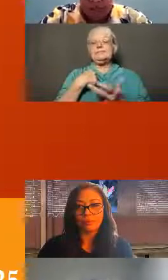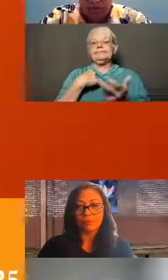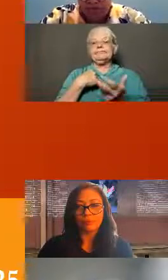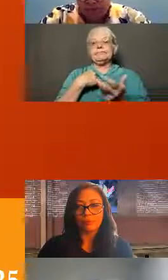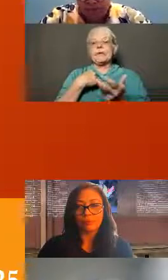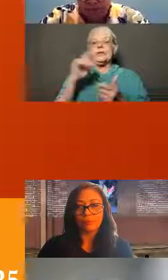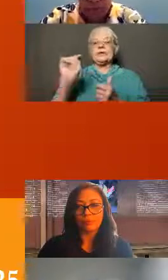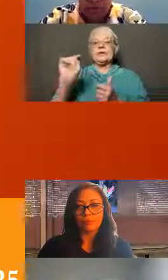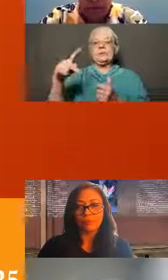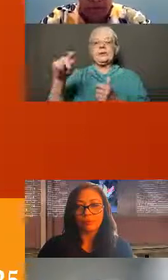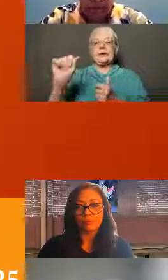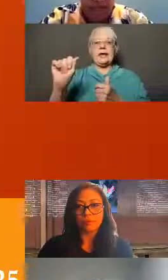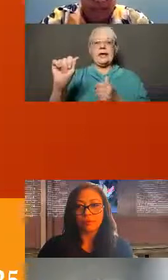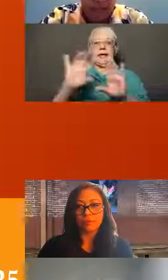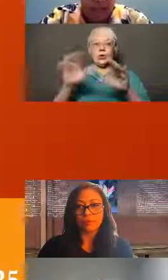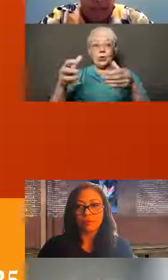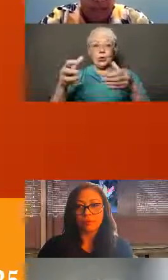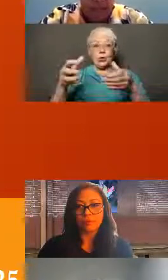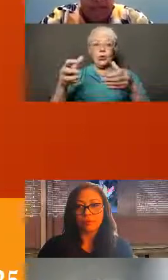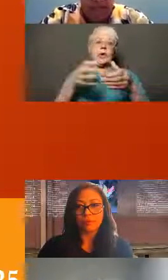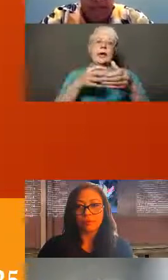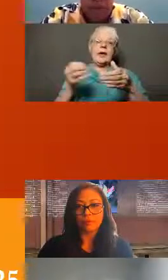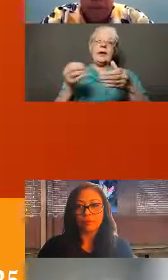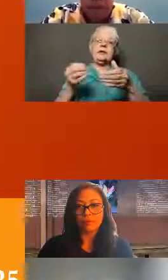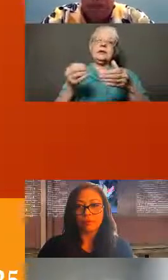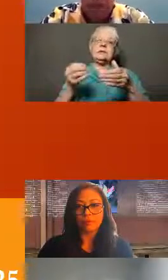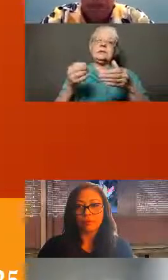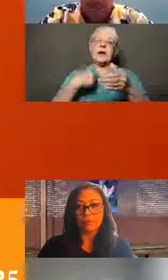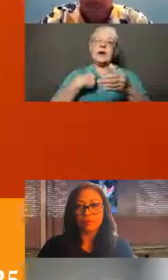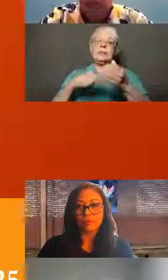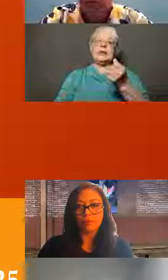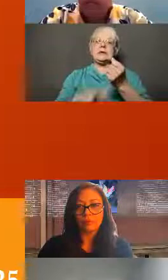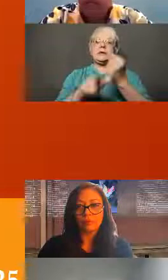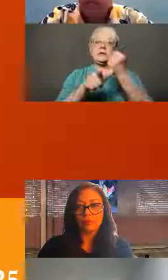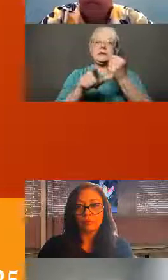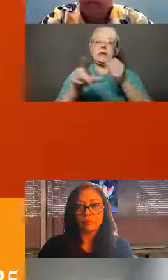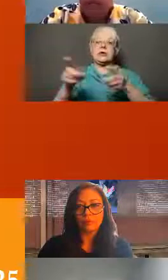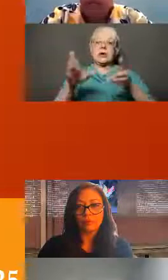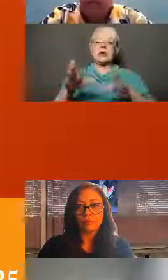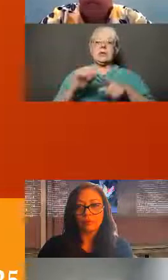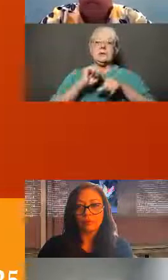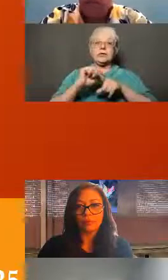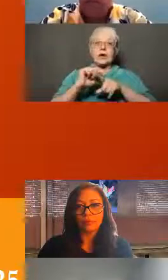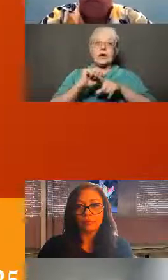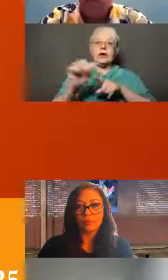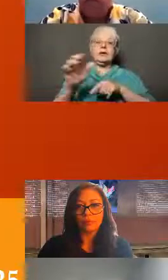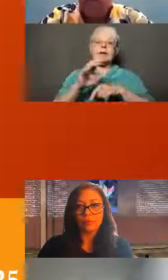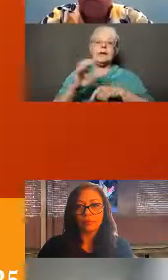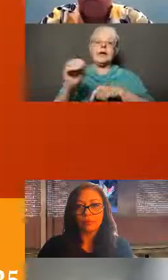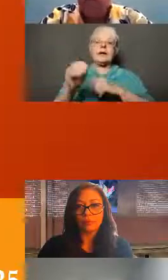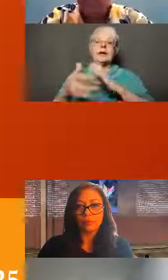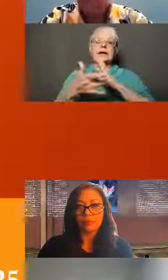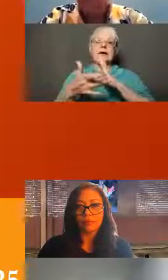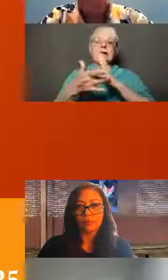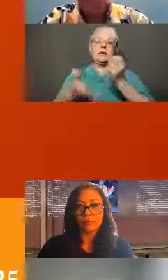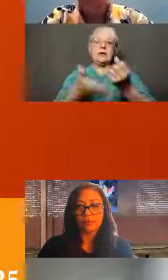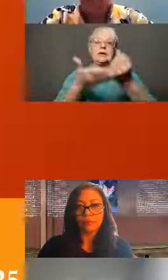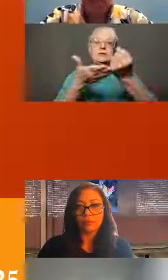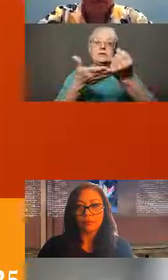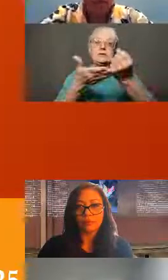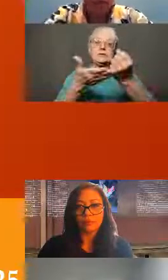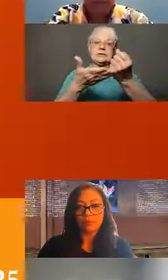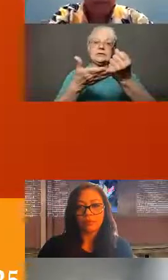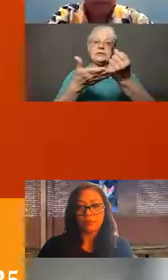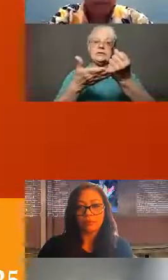TPA crew, and I am the Associate Director of Training and Technical Assistance.